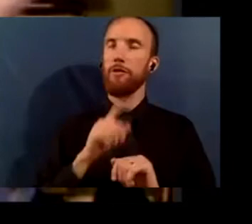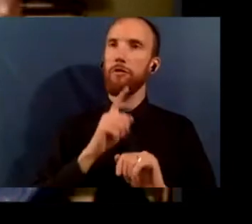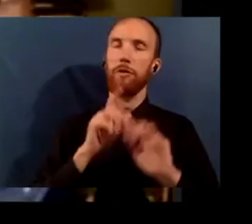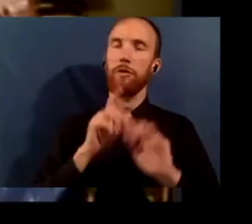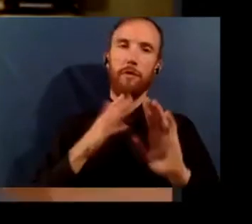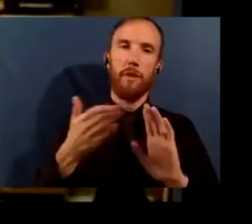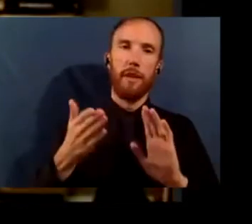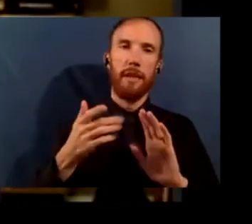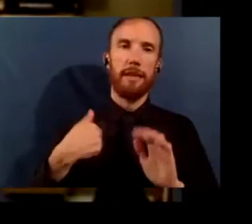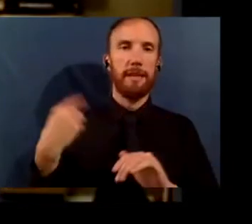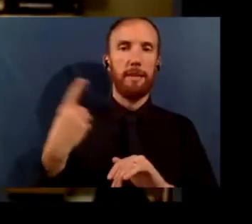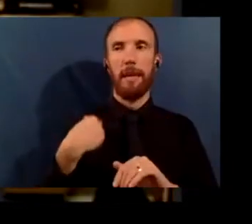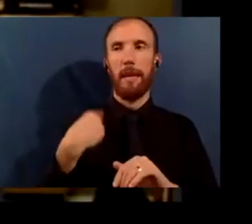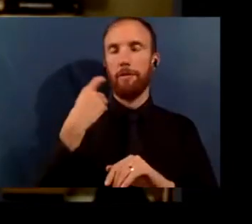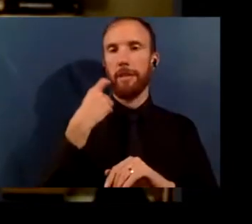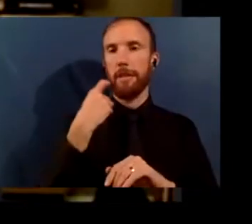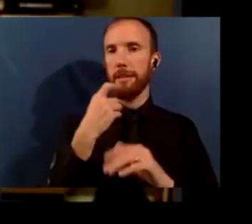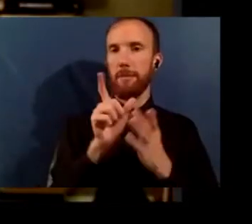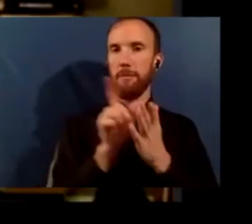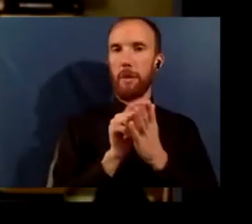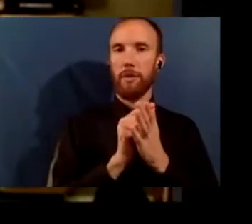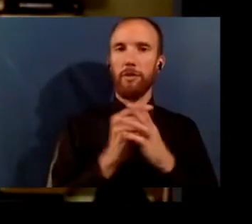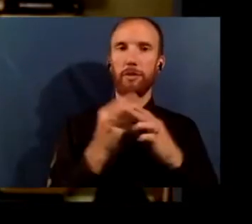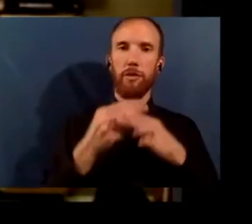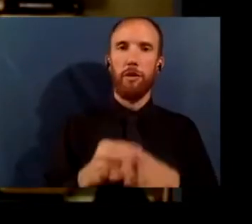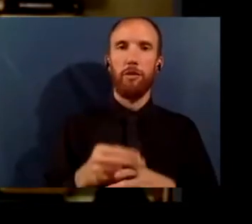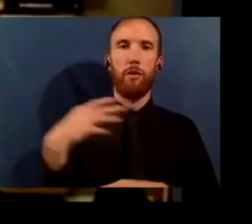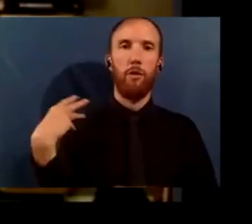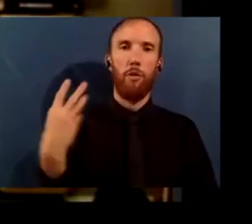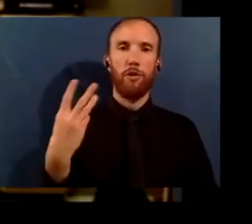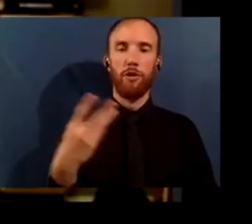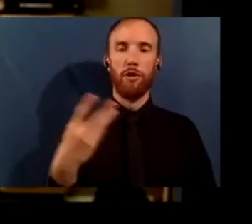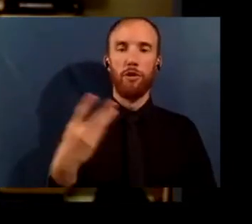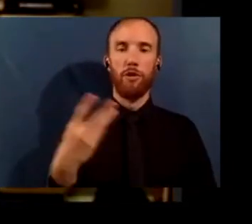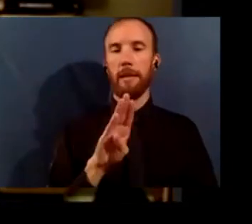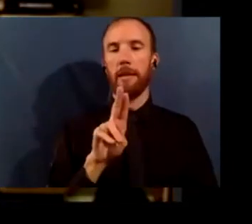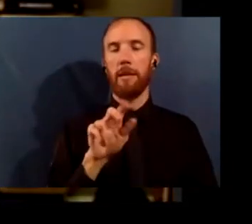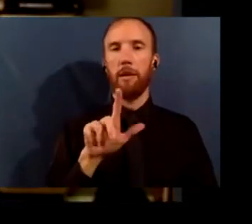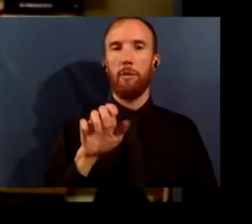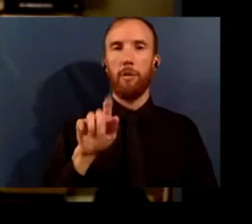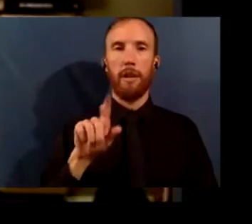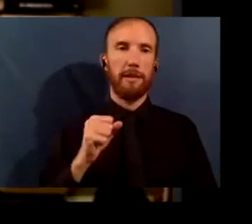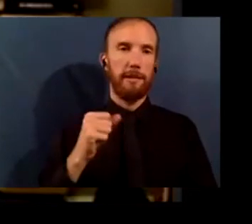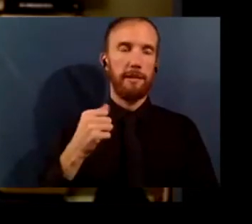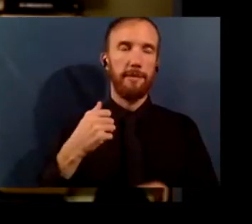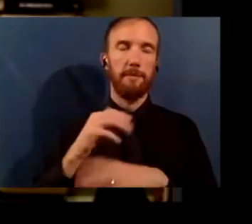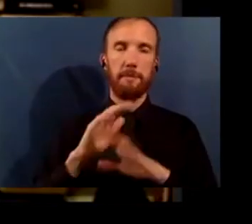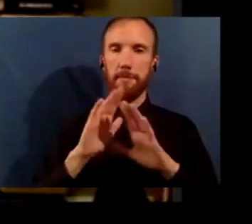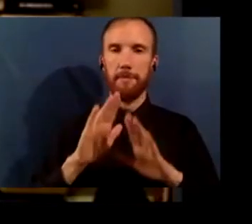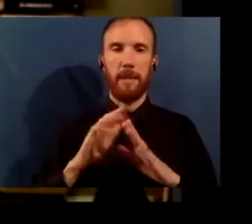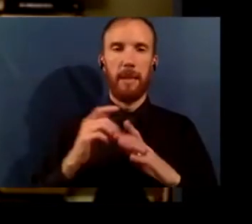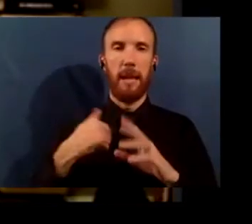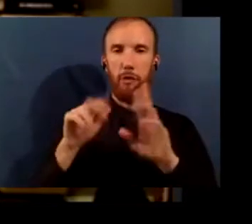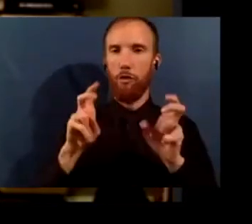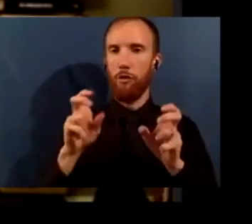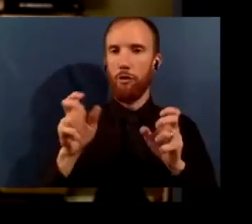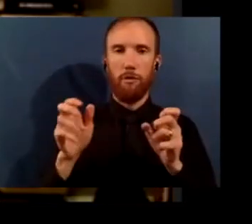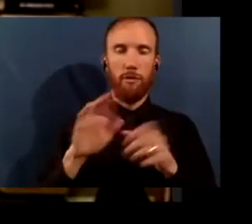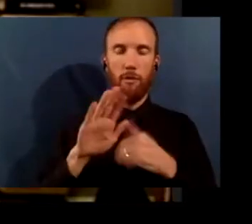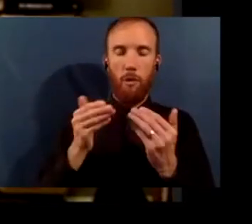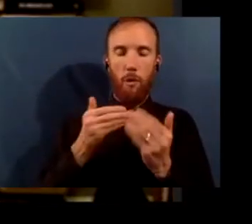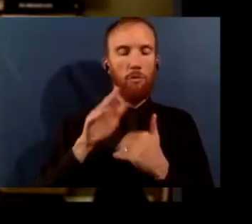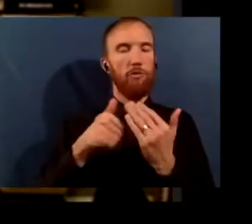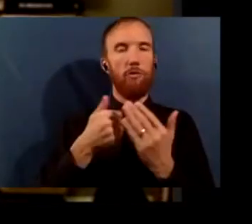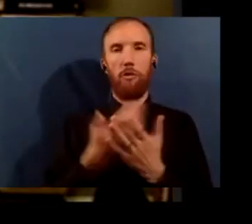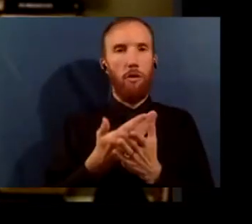Washington Bullets, I quote almost the whole memo. Now, in '60s, when the Saudis create this group, they spend